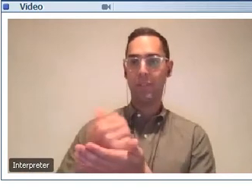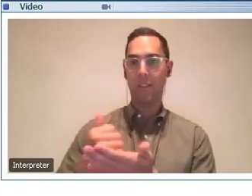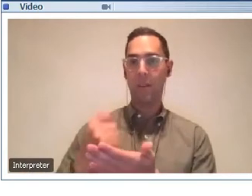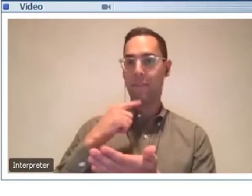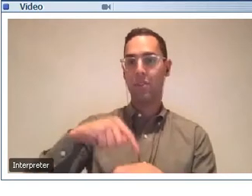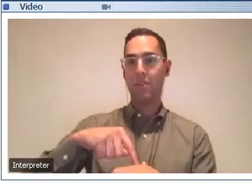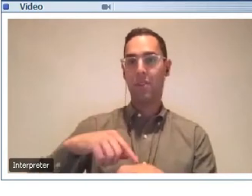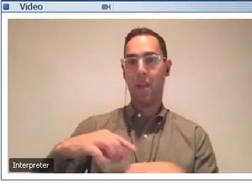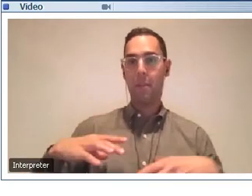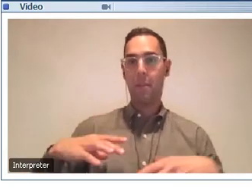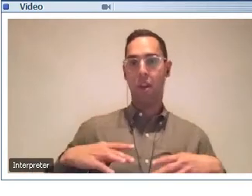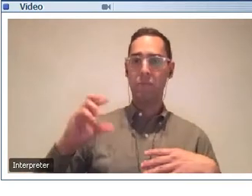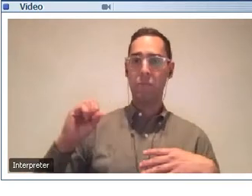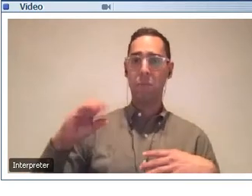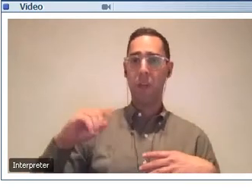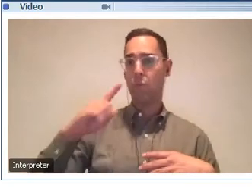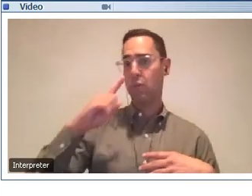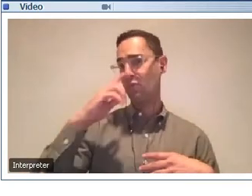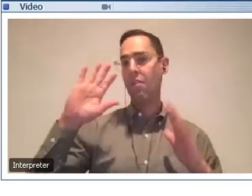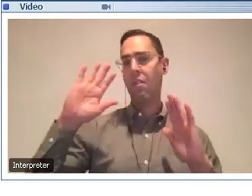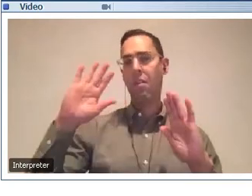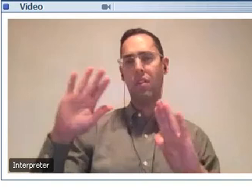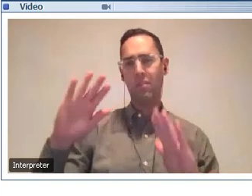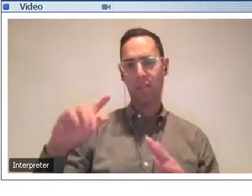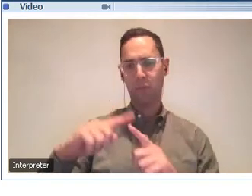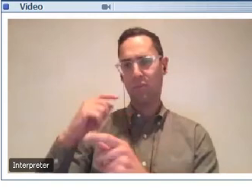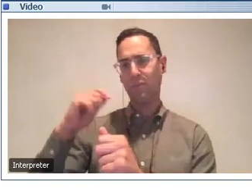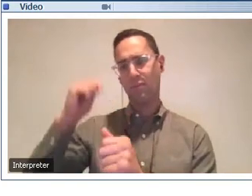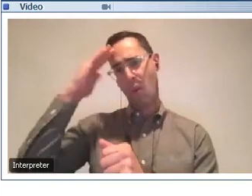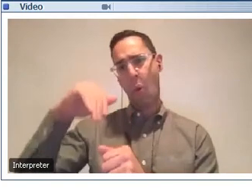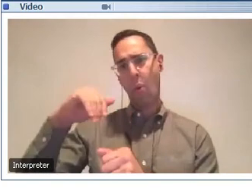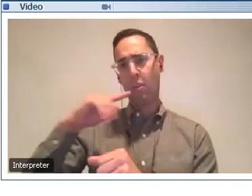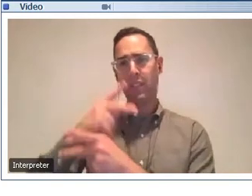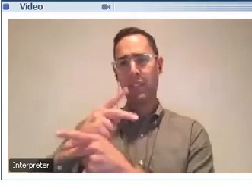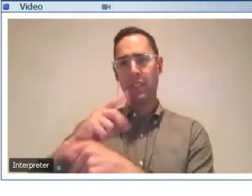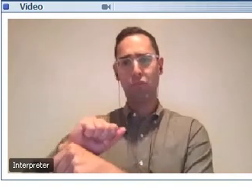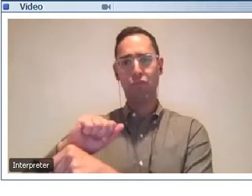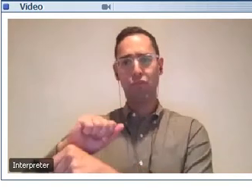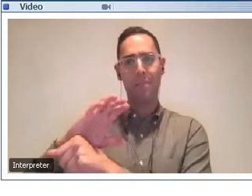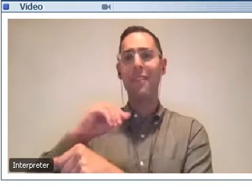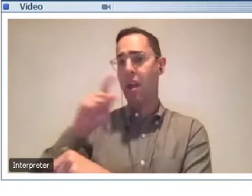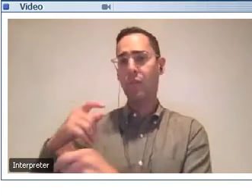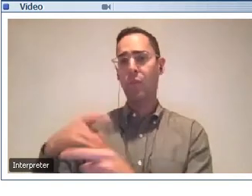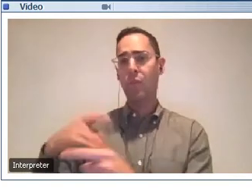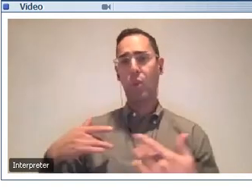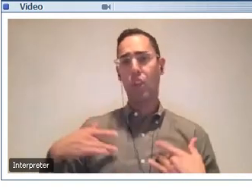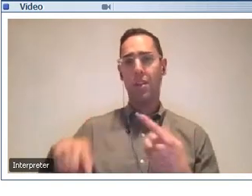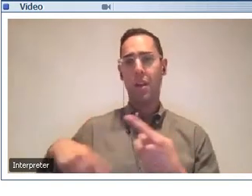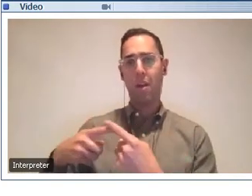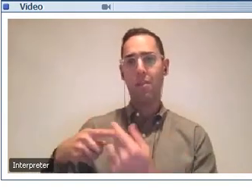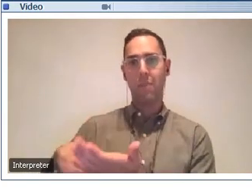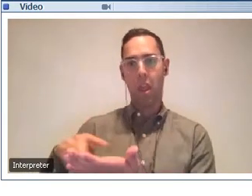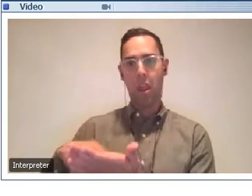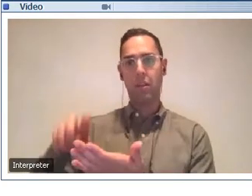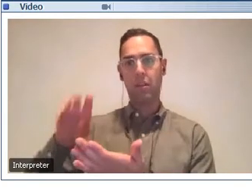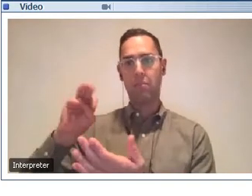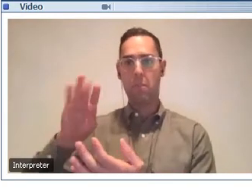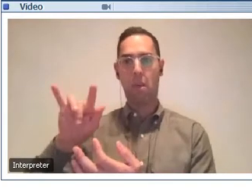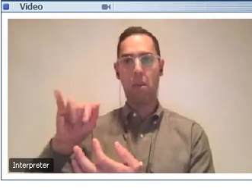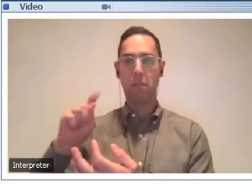jobs, but not having to worry about the financial piece took the stress off of us. Next slide. So